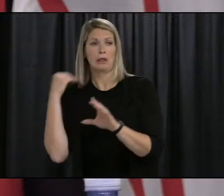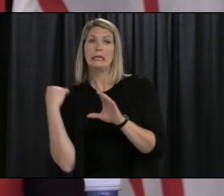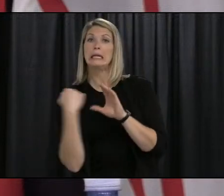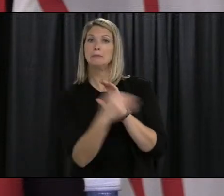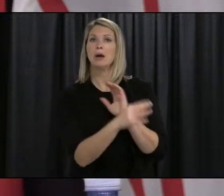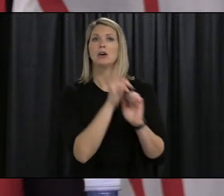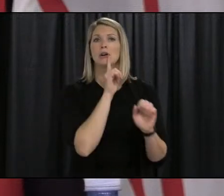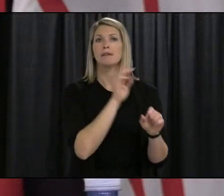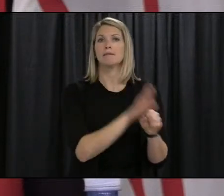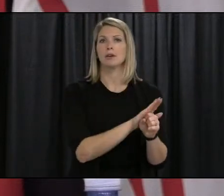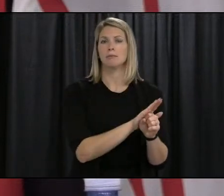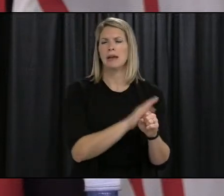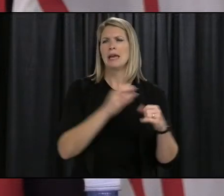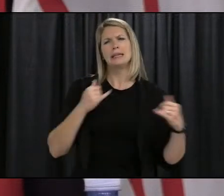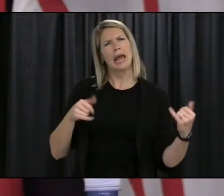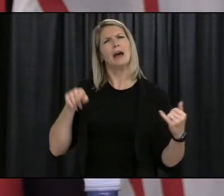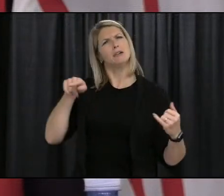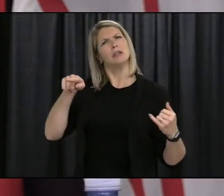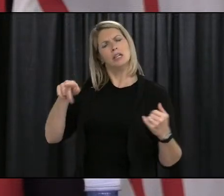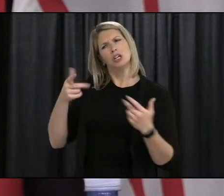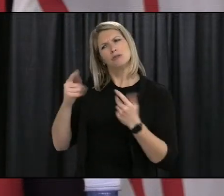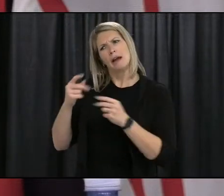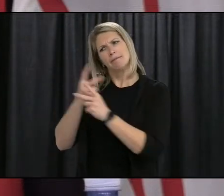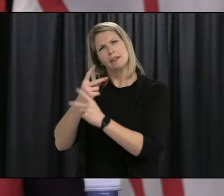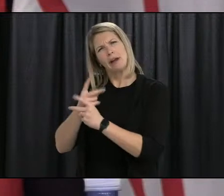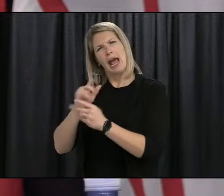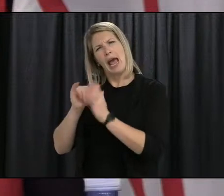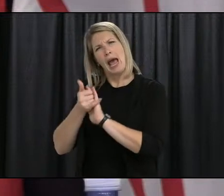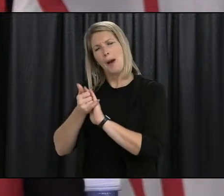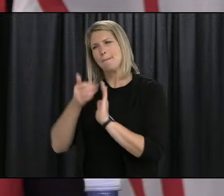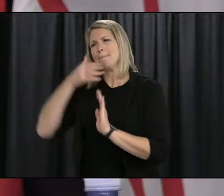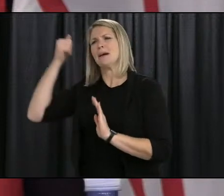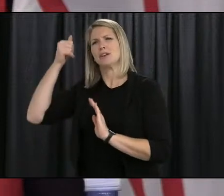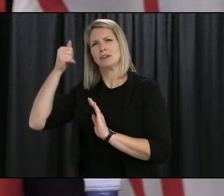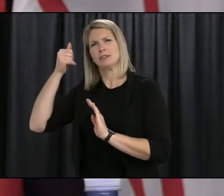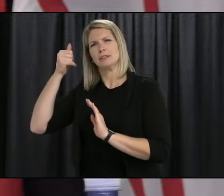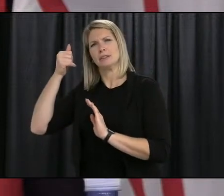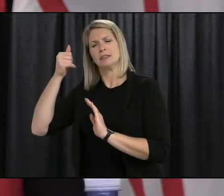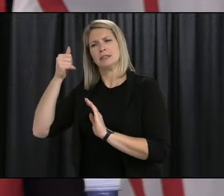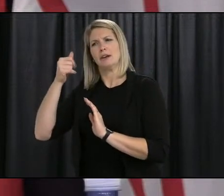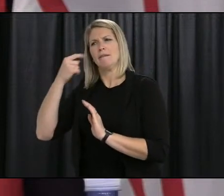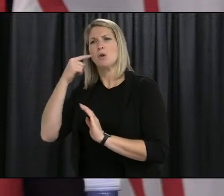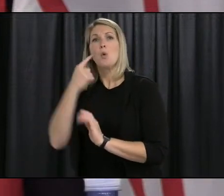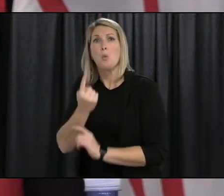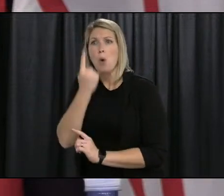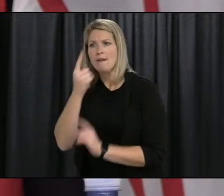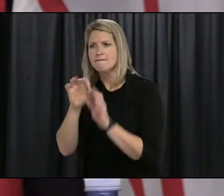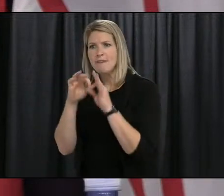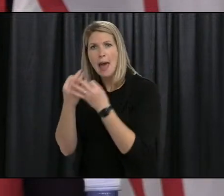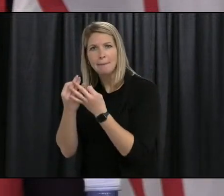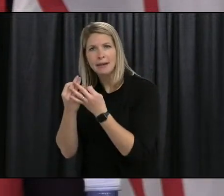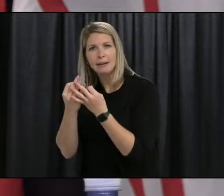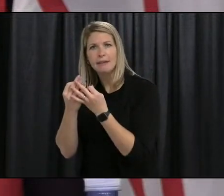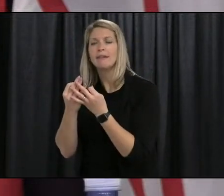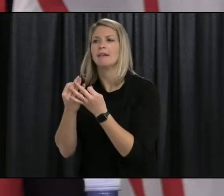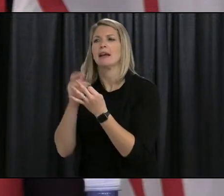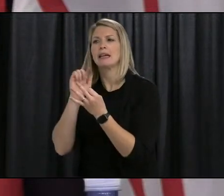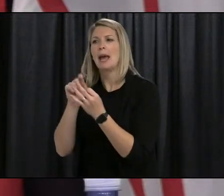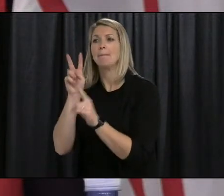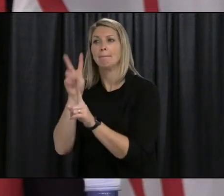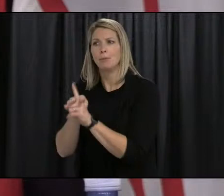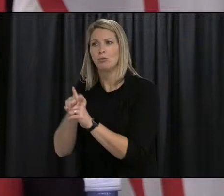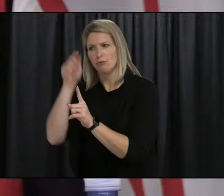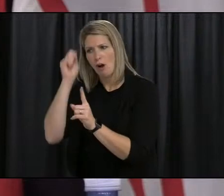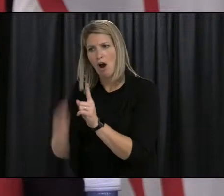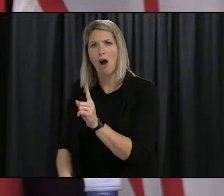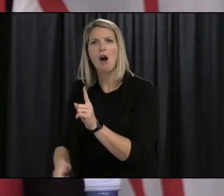who are booking multiple appointments is simply to put one email in for the person doing the booking and leave the